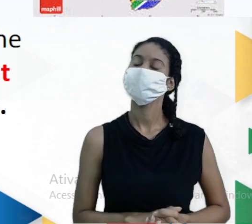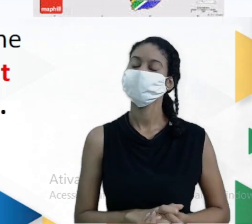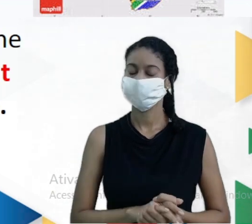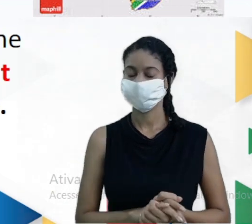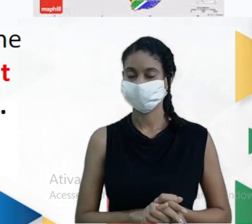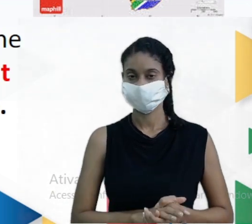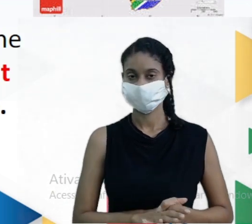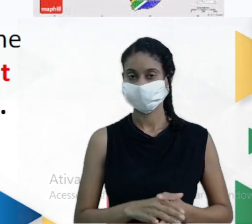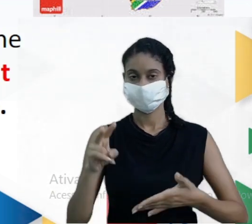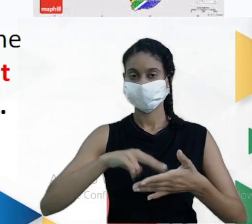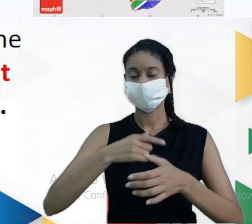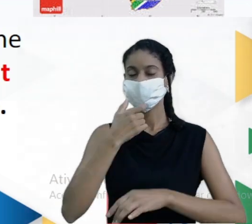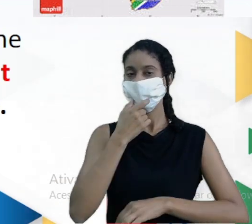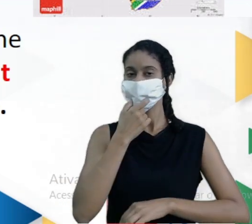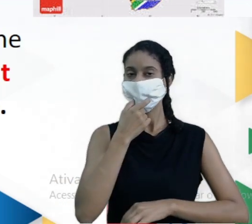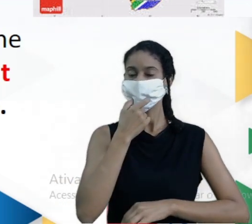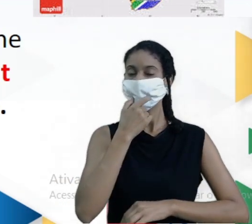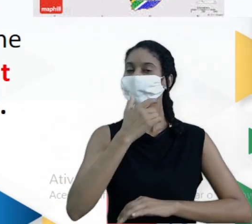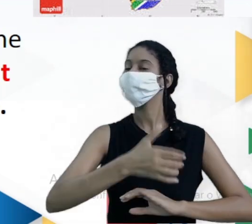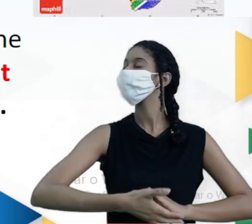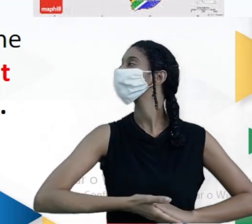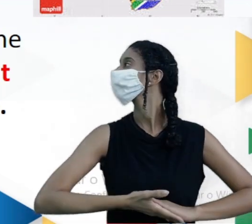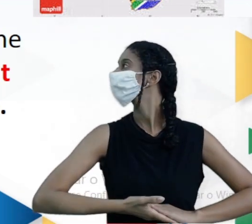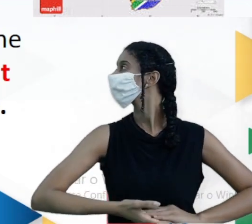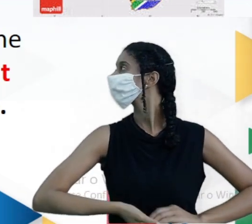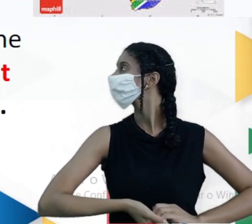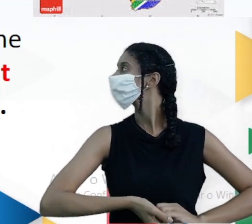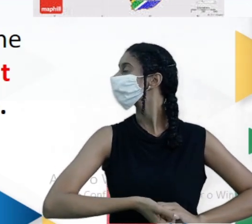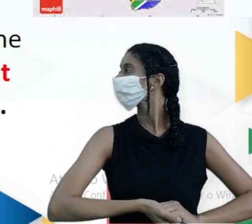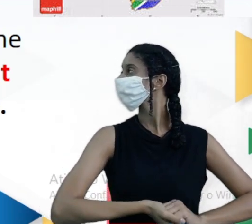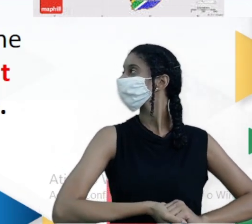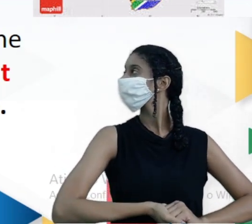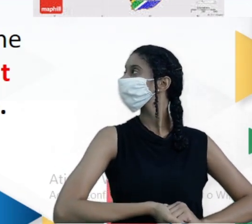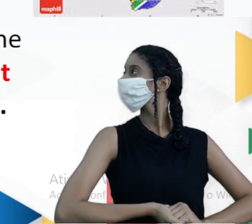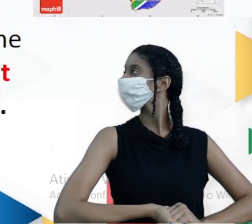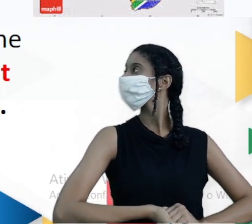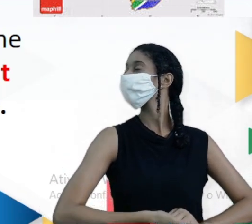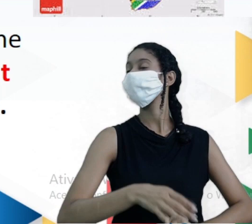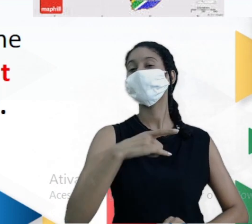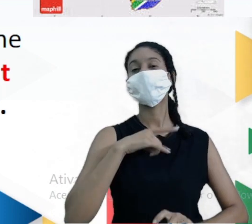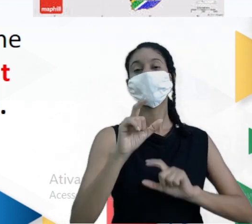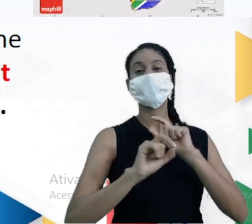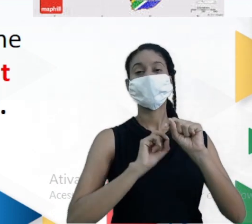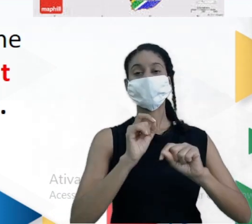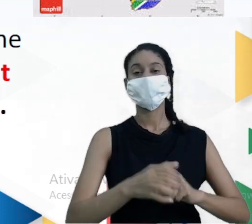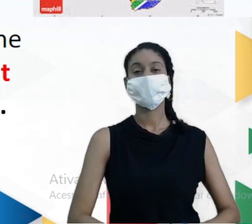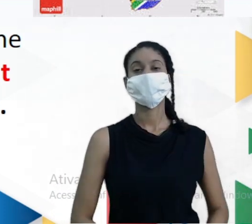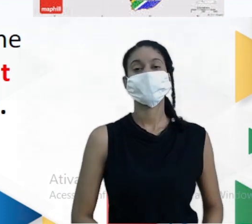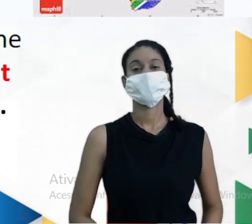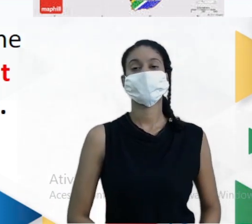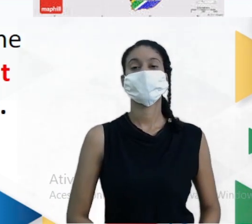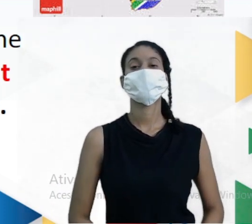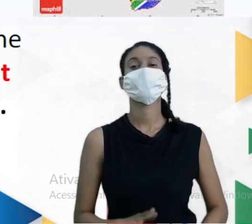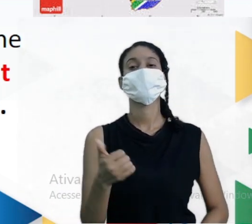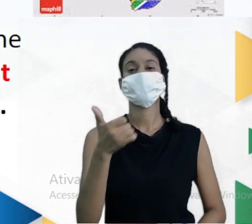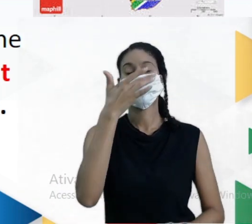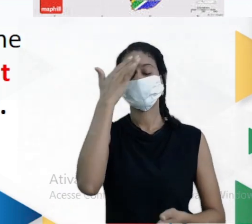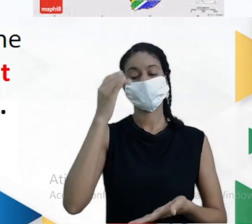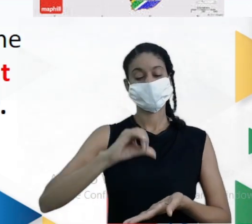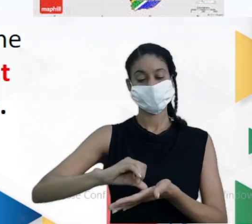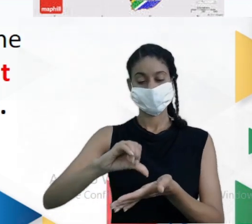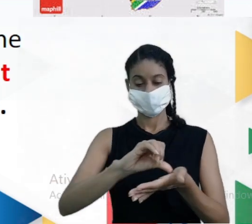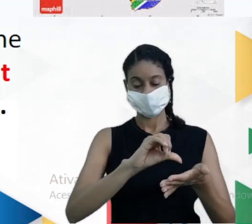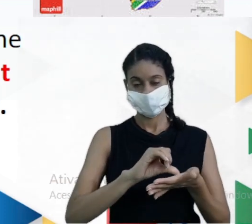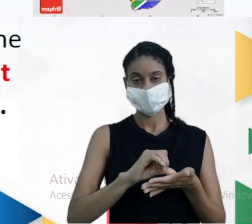Africa in the region of Cape Town in 1822. Então tem assim, né? Os primeiros